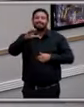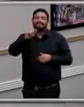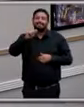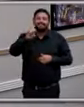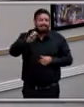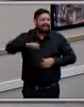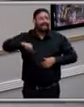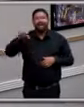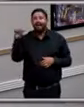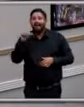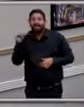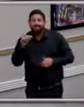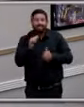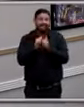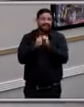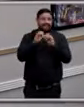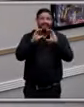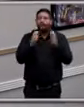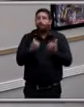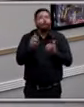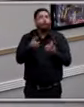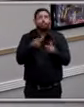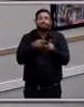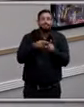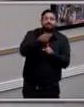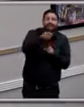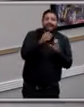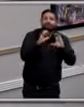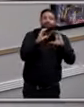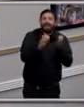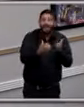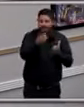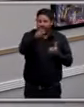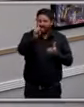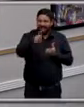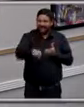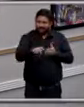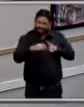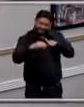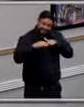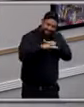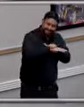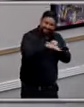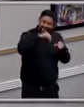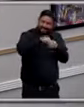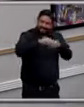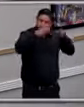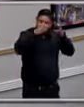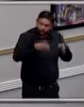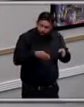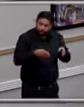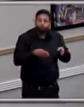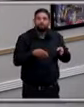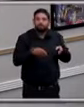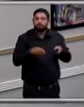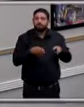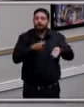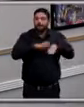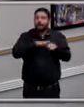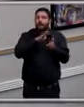classes, or even if it's a specialty class that you may need to come to in person, to come to that class on